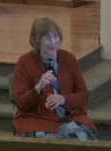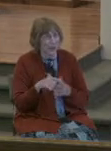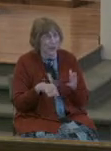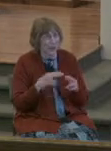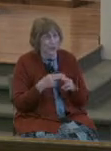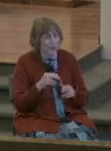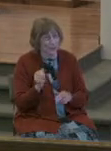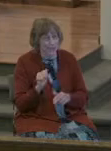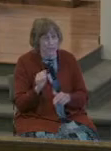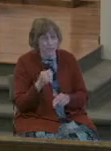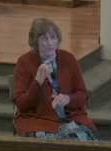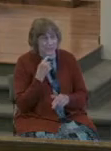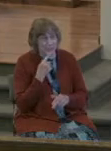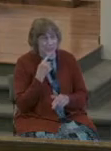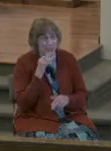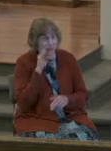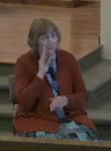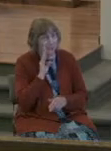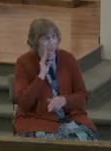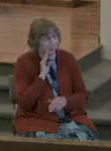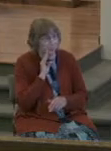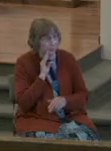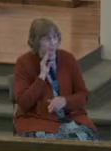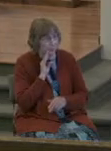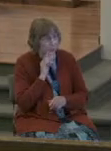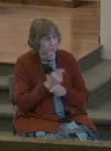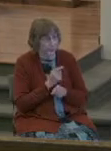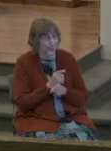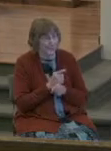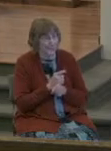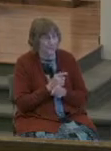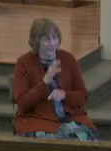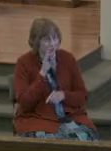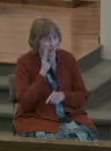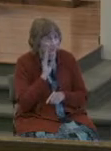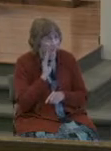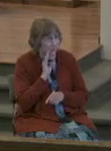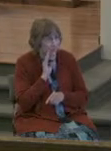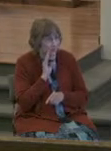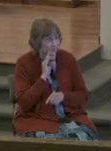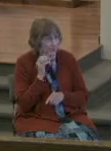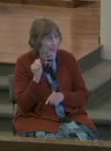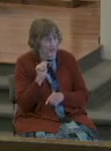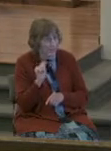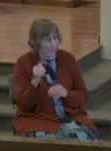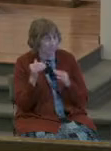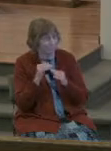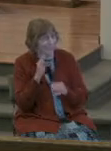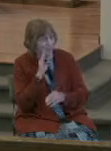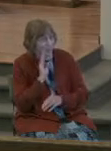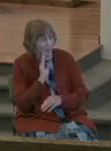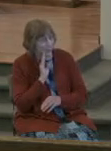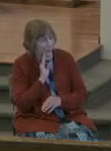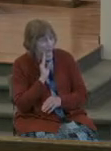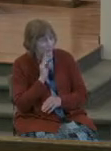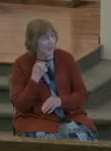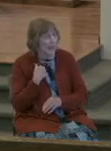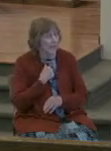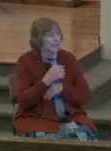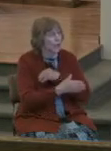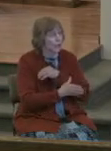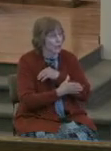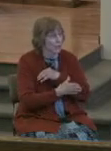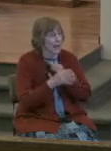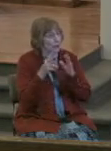Asheville? Beer. Right? That's what he knew about Asheville, is beer. Now, in our country, I'm going to read some